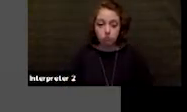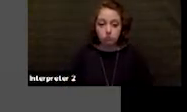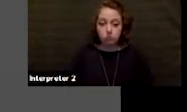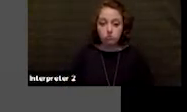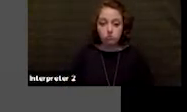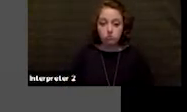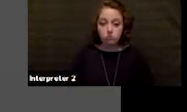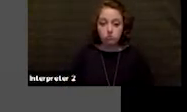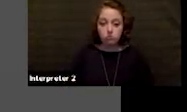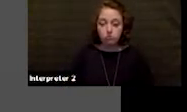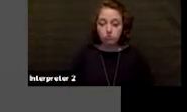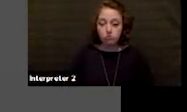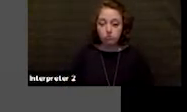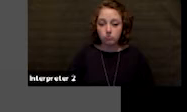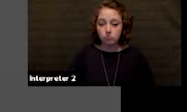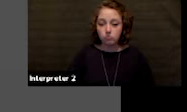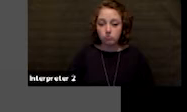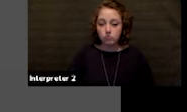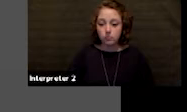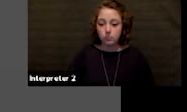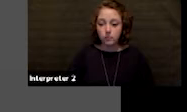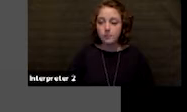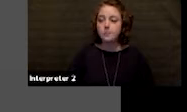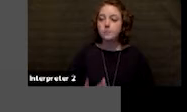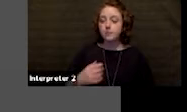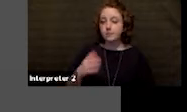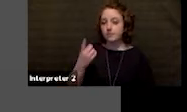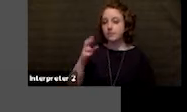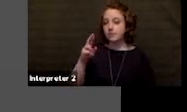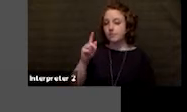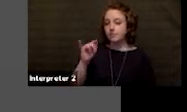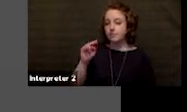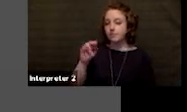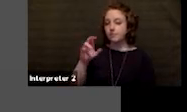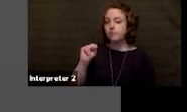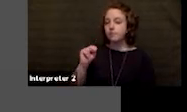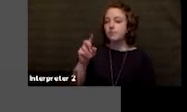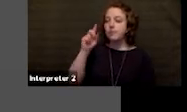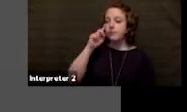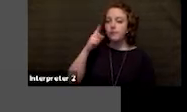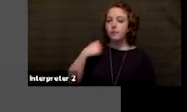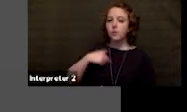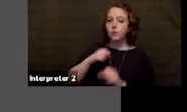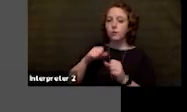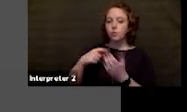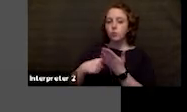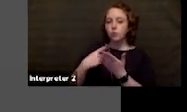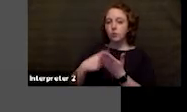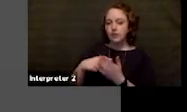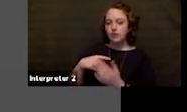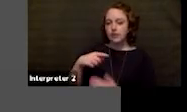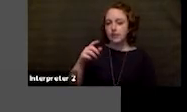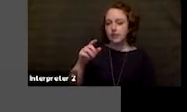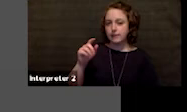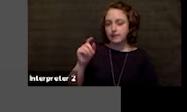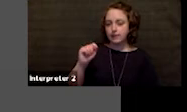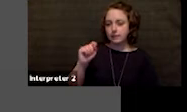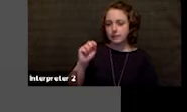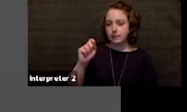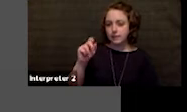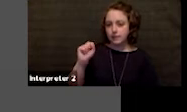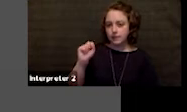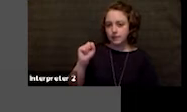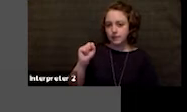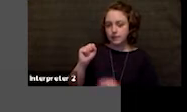think it might be a good time for me to talk about the PTEC slide. I think we skipped over that one. Yes, I didn't have